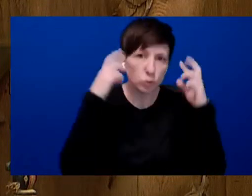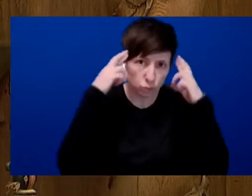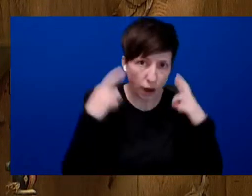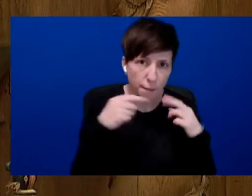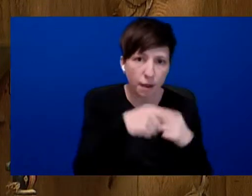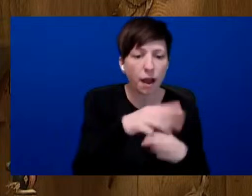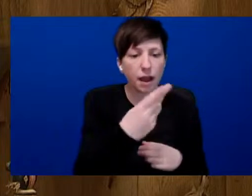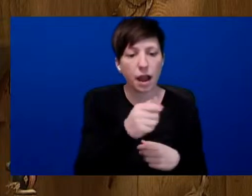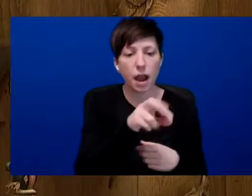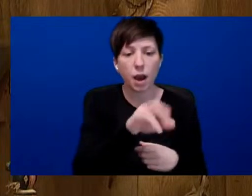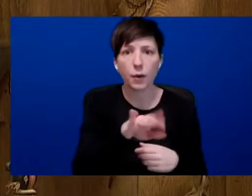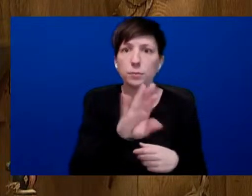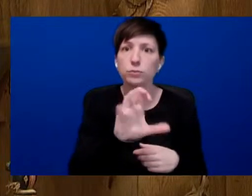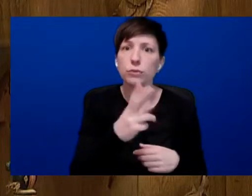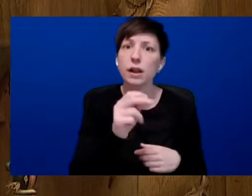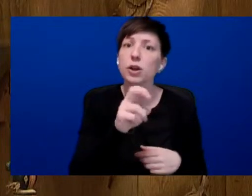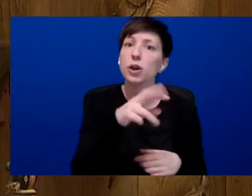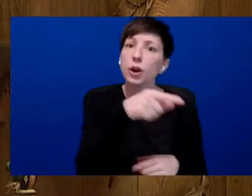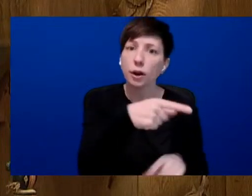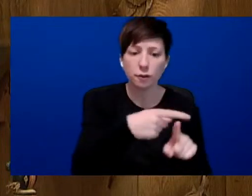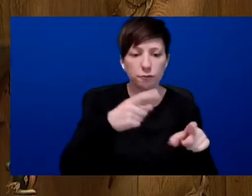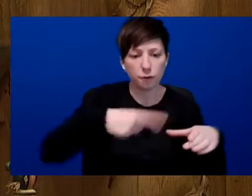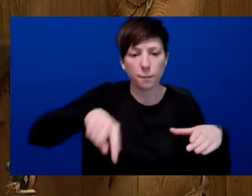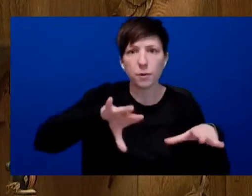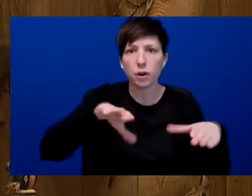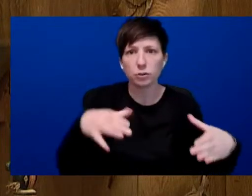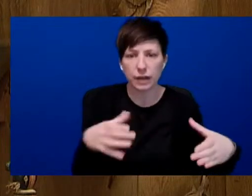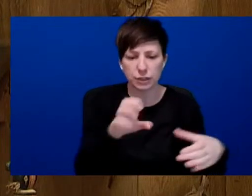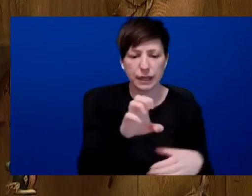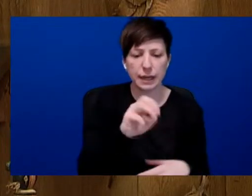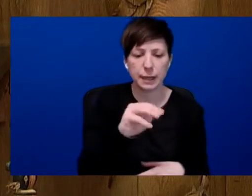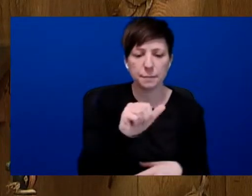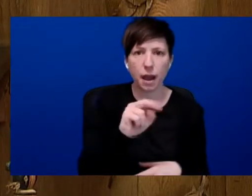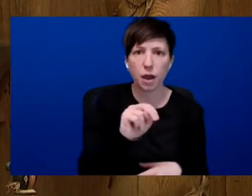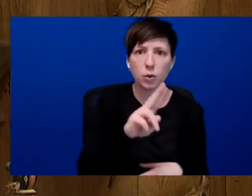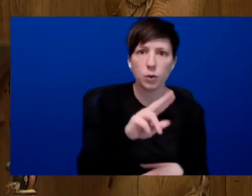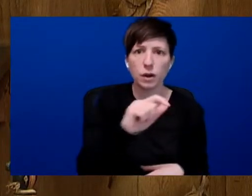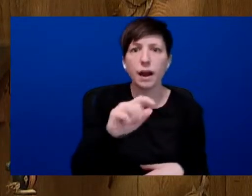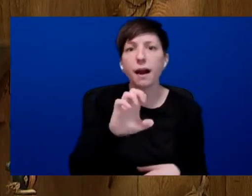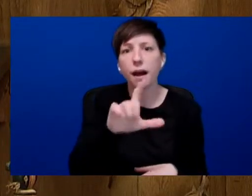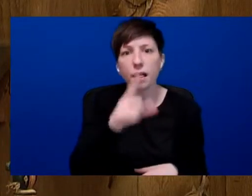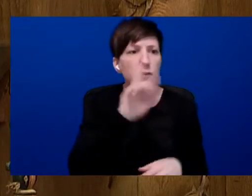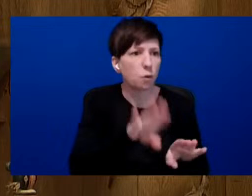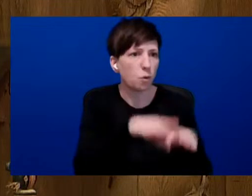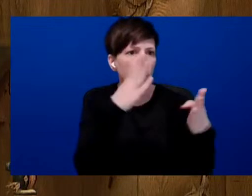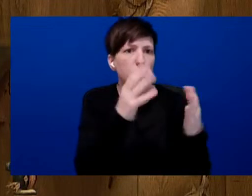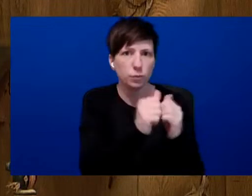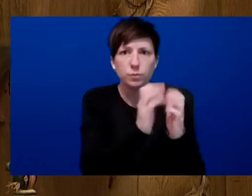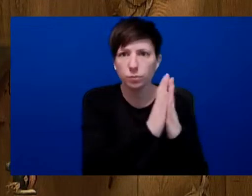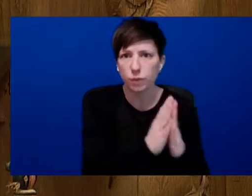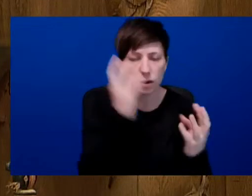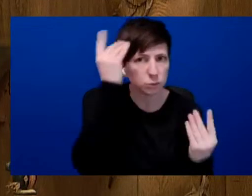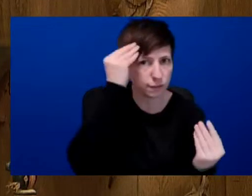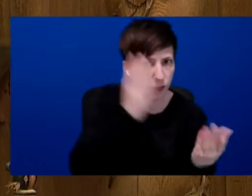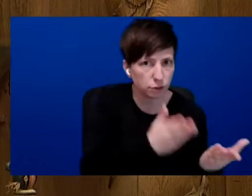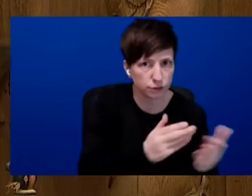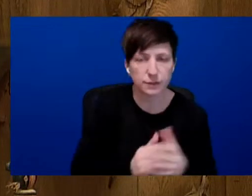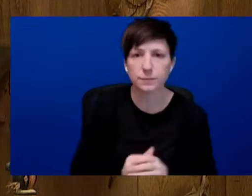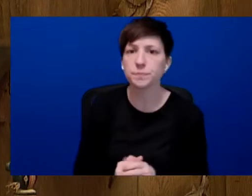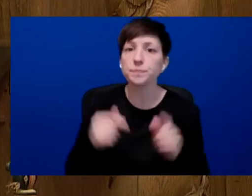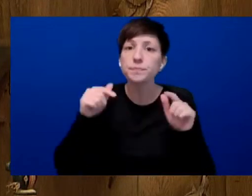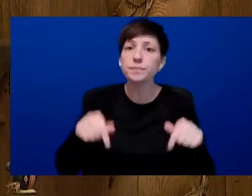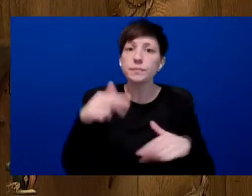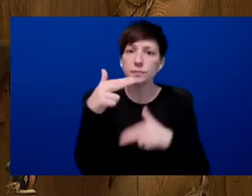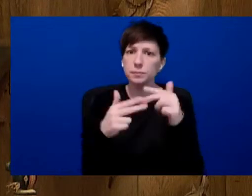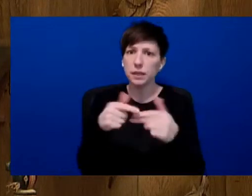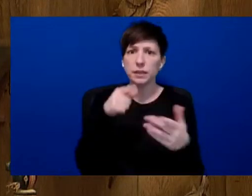Congregation Emmanuel for offering prayers and reflection. This building, long a symbol of